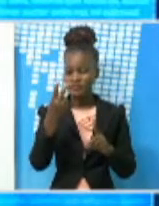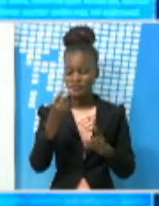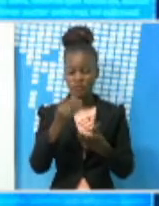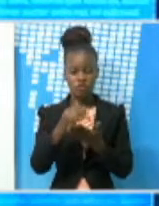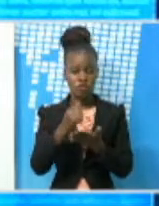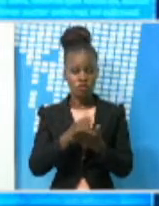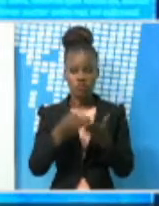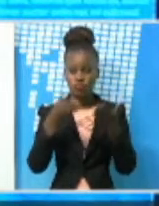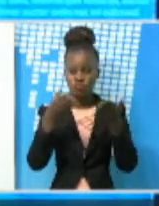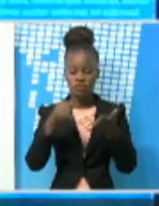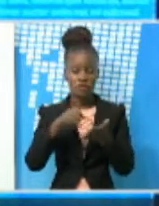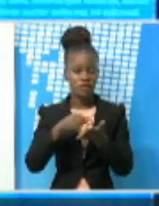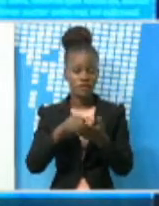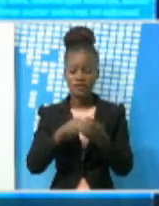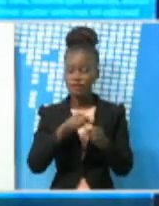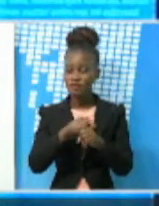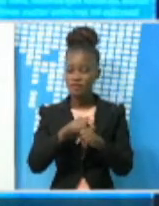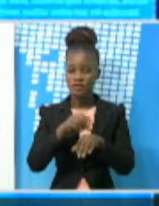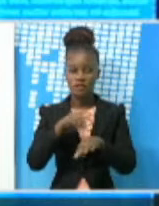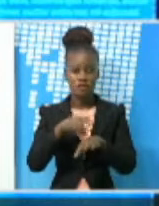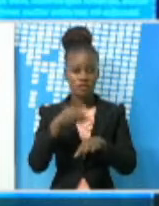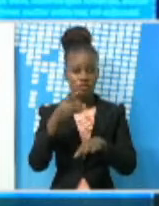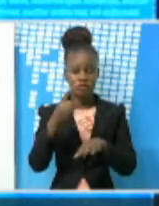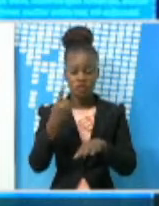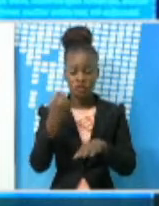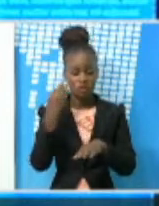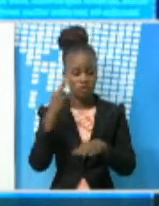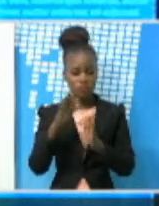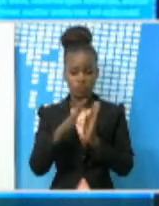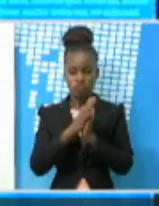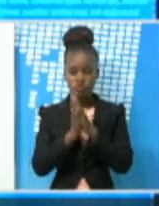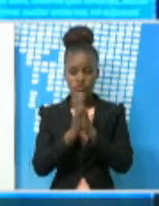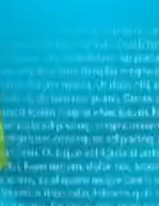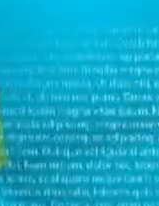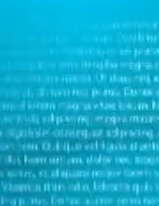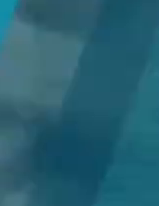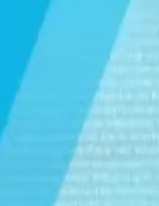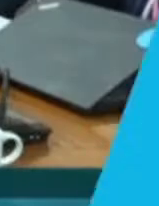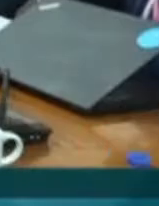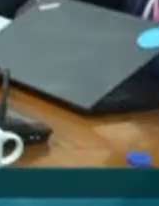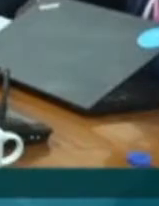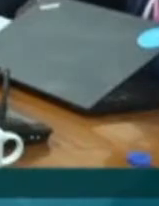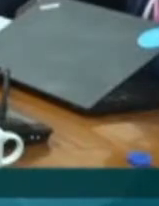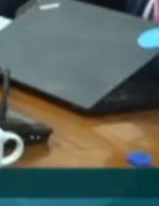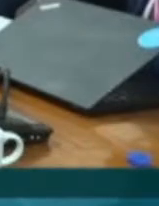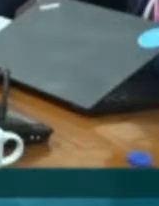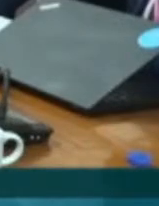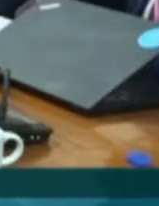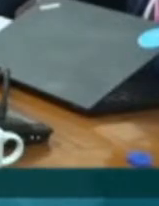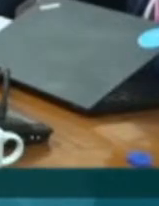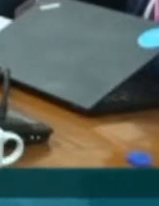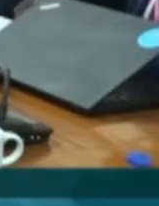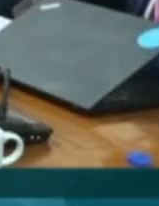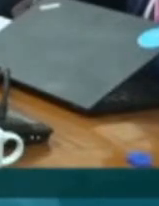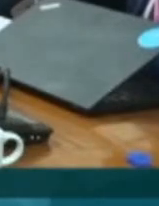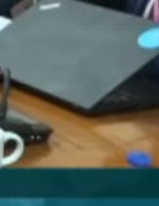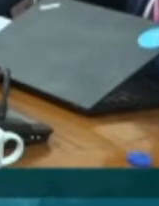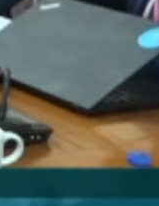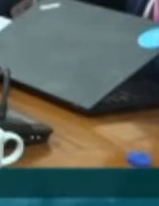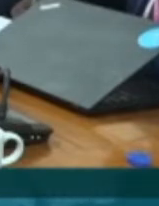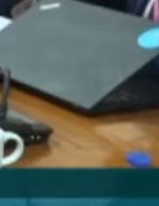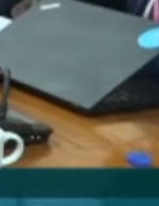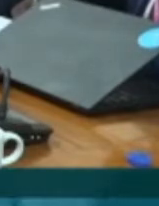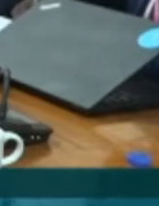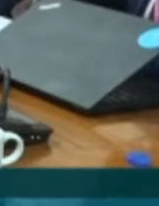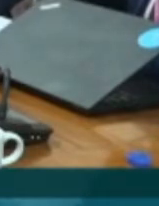Avenue. It is business today. First, let's have a look at our top stories. In business today, ICT as well as companies